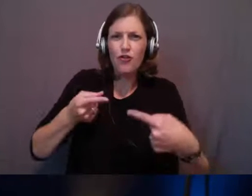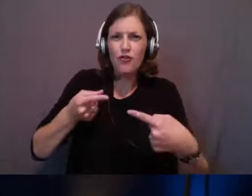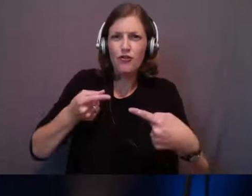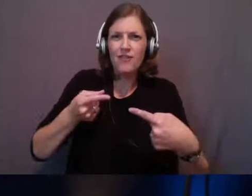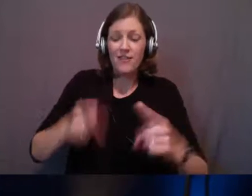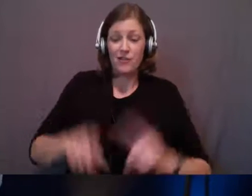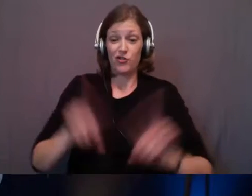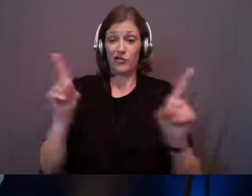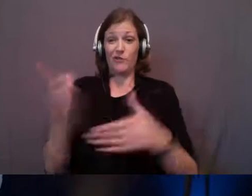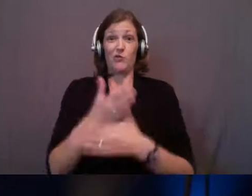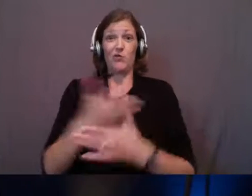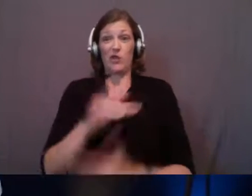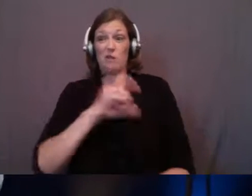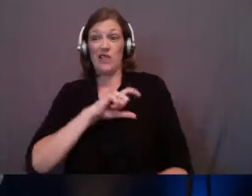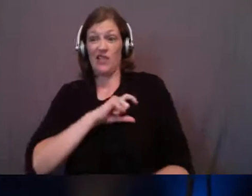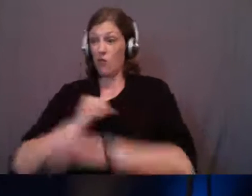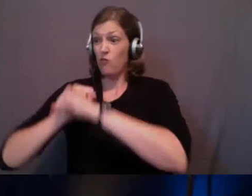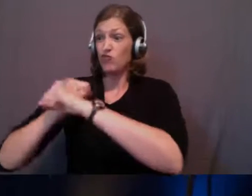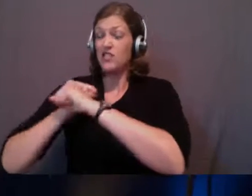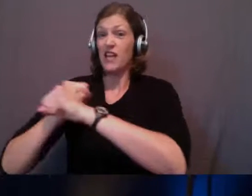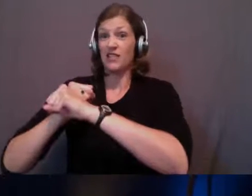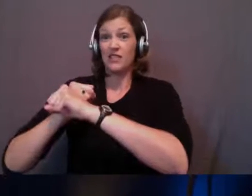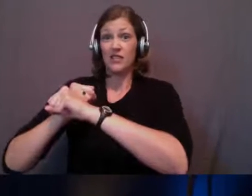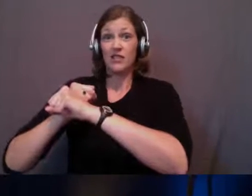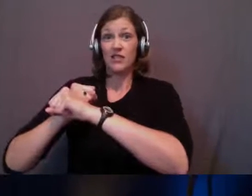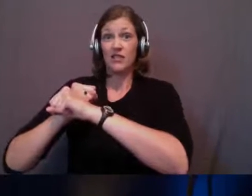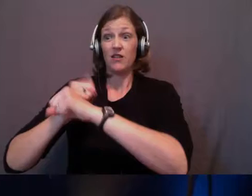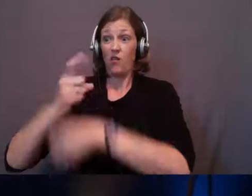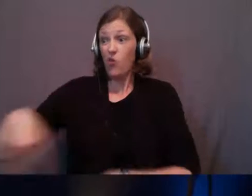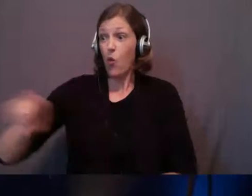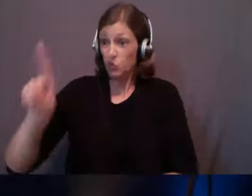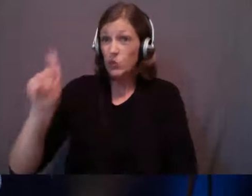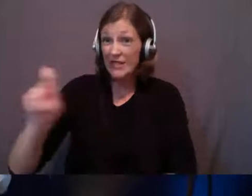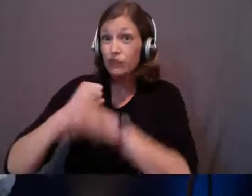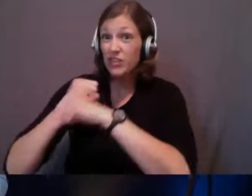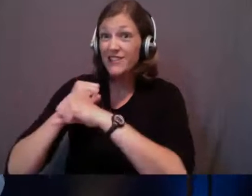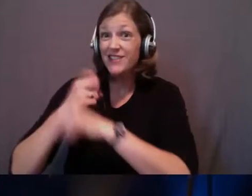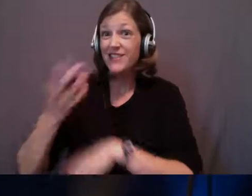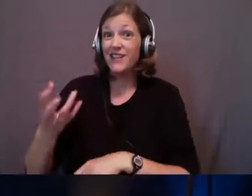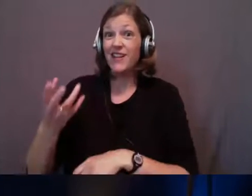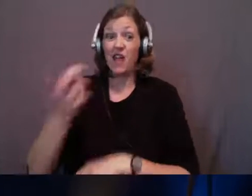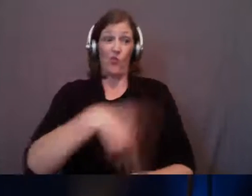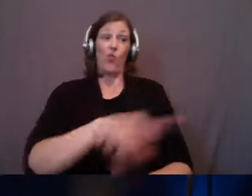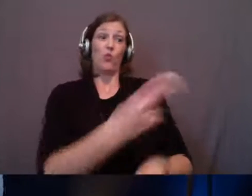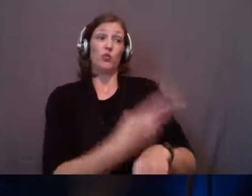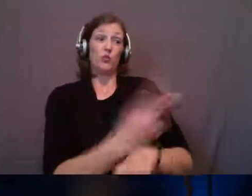between police officers who are protecting those who need protecting and those who are using their power towards abuse. There